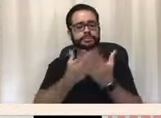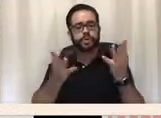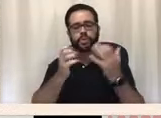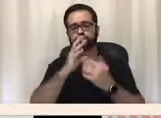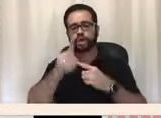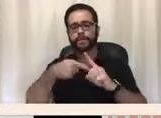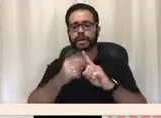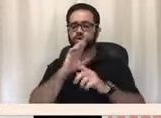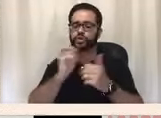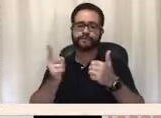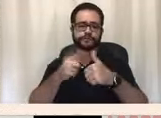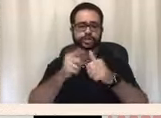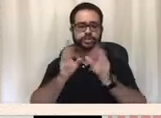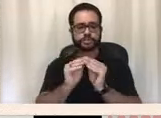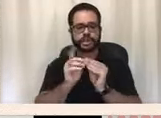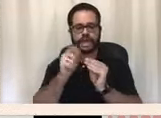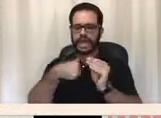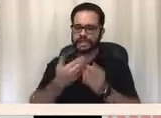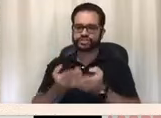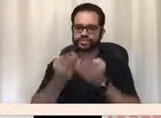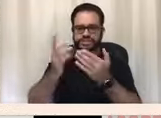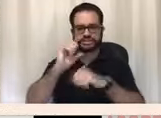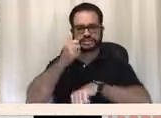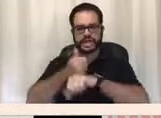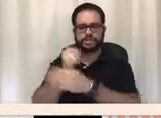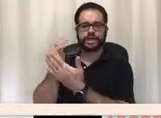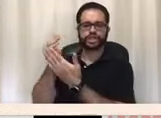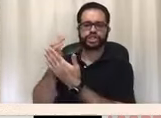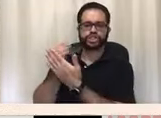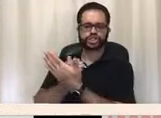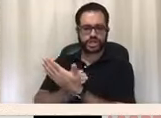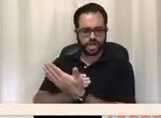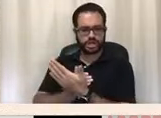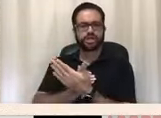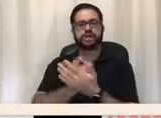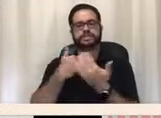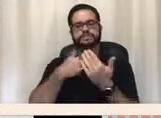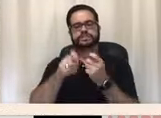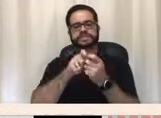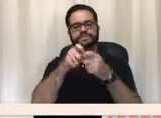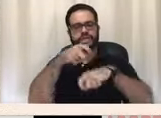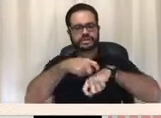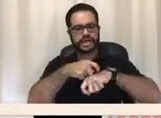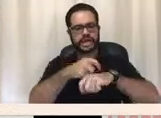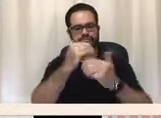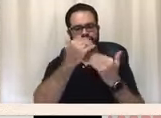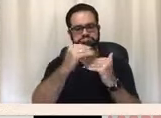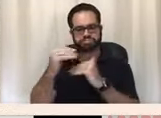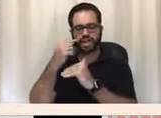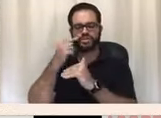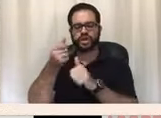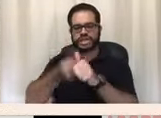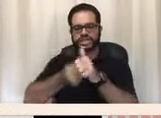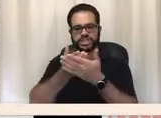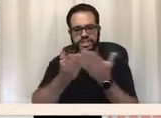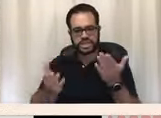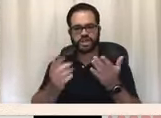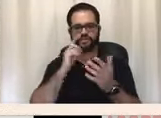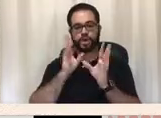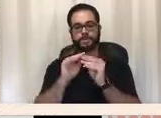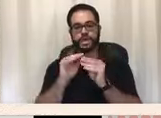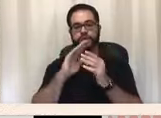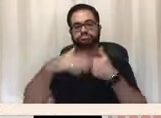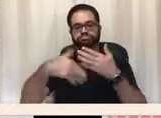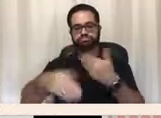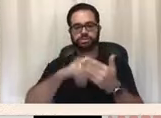be an agenda and time allocated for each subject so you can keep the meeting moving, is the